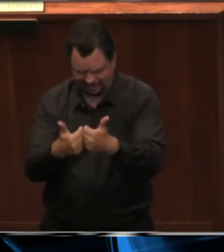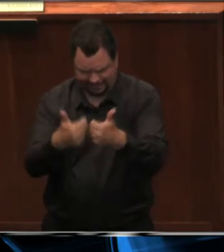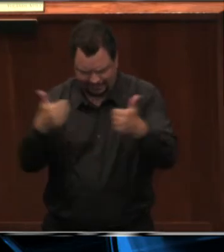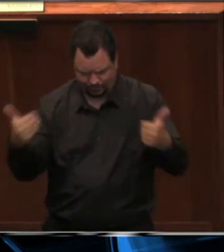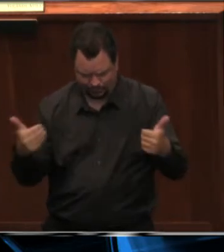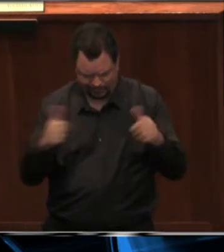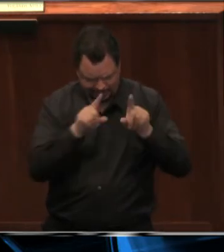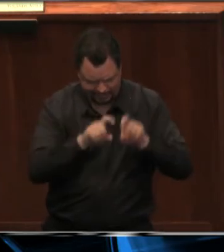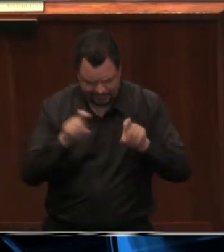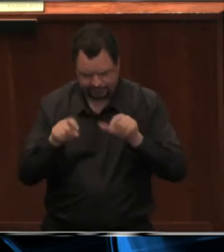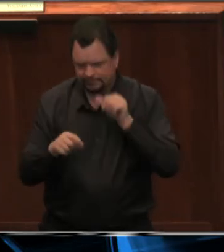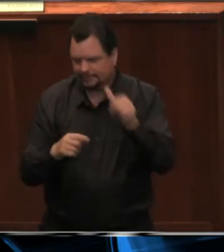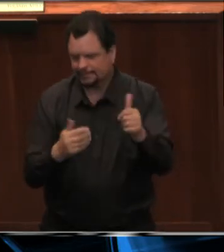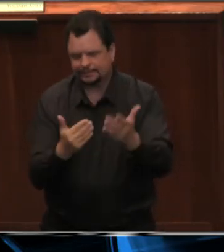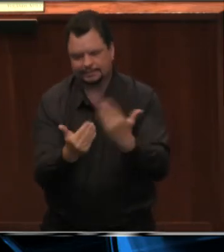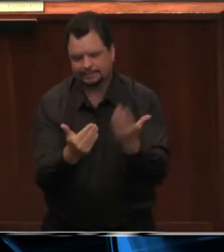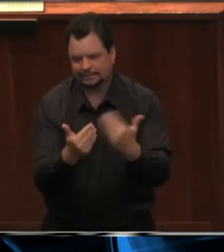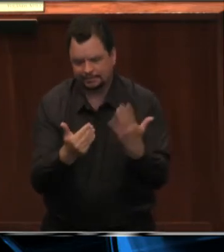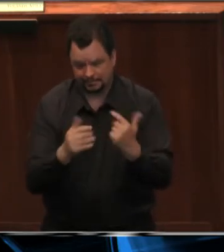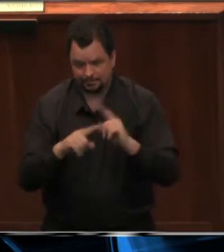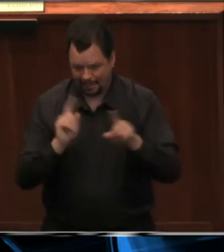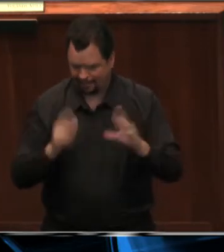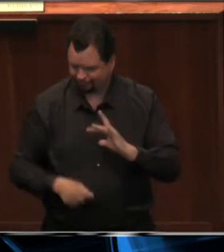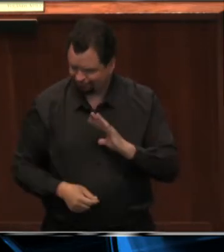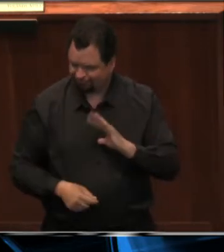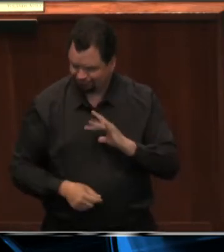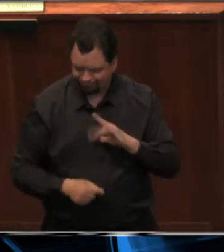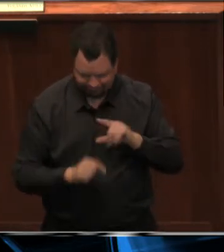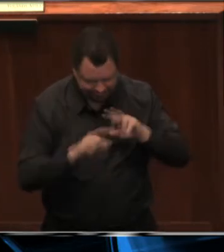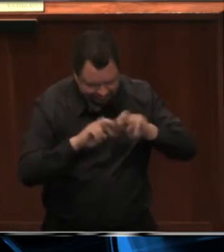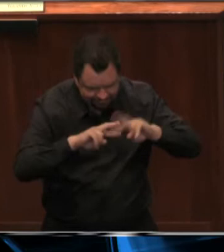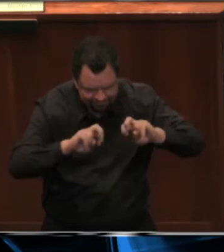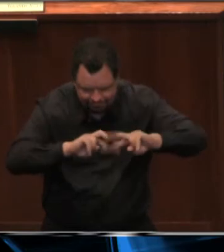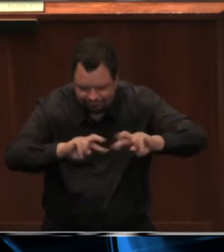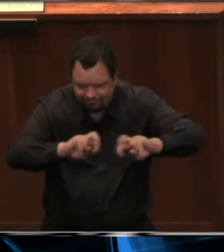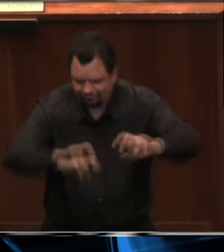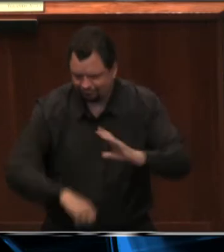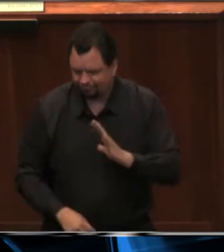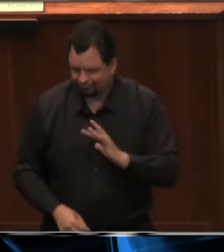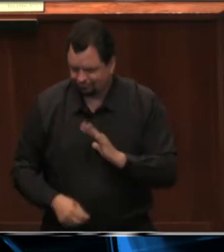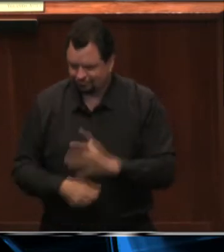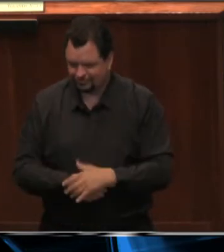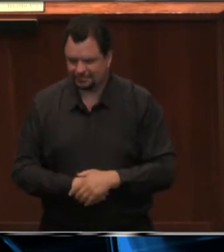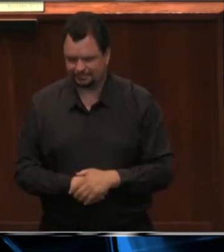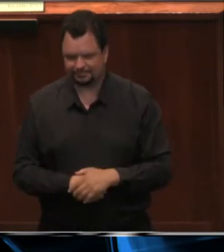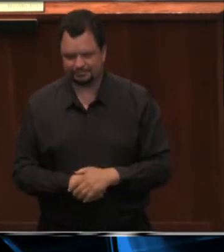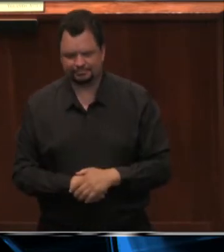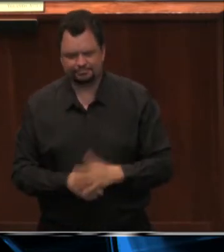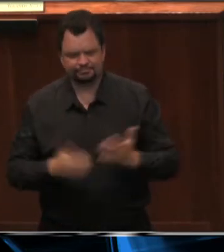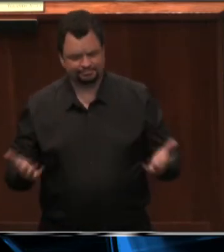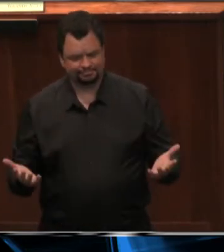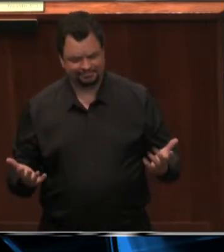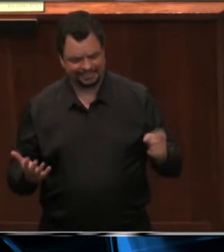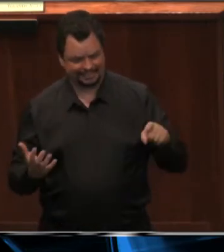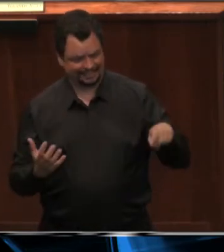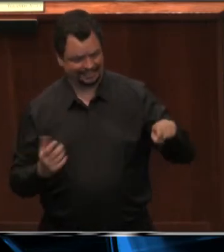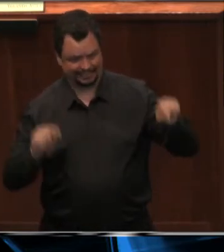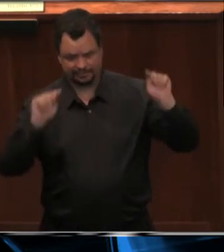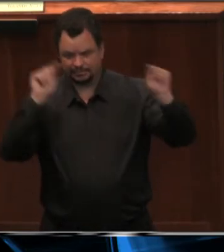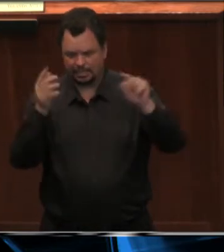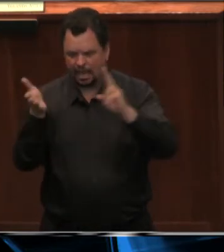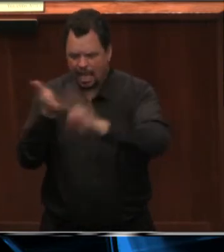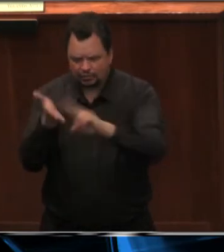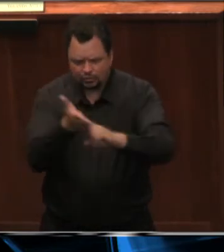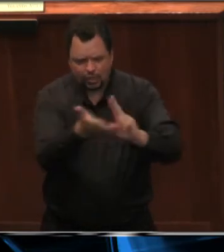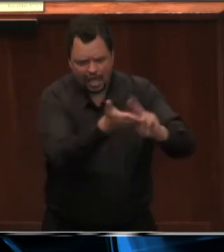pretty cool. But it is a big lift. And then we have to get the reagent, and most of the contracts require a certain amount